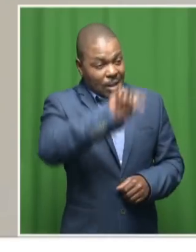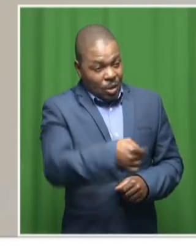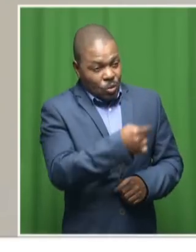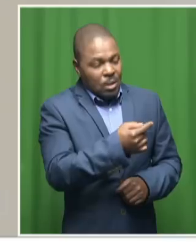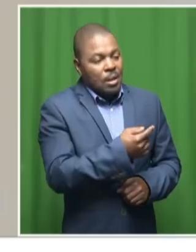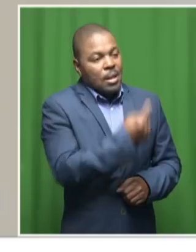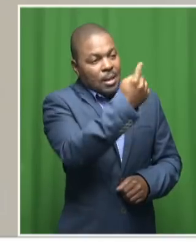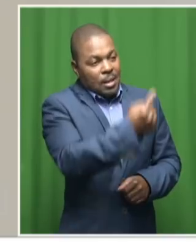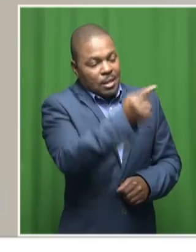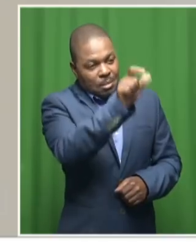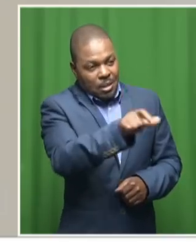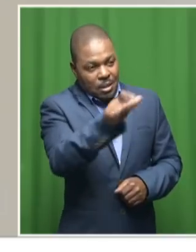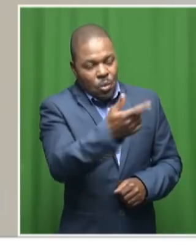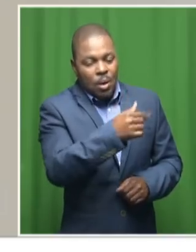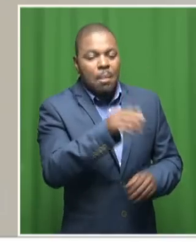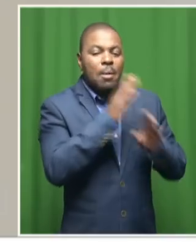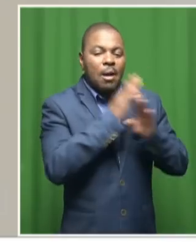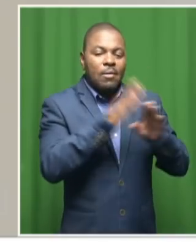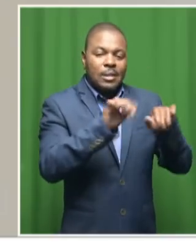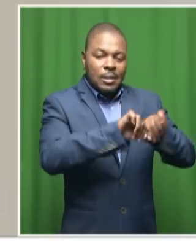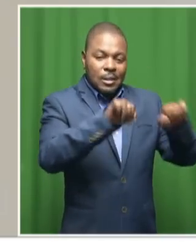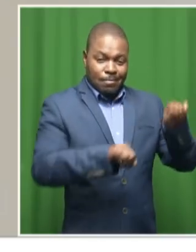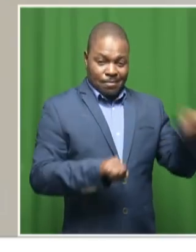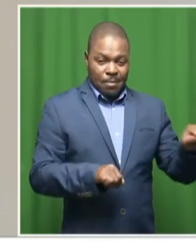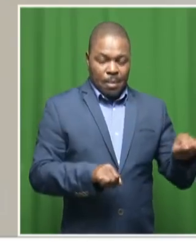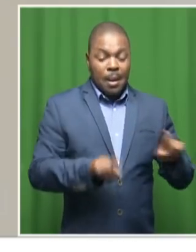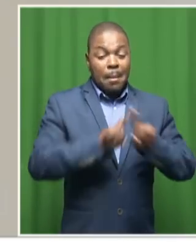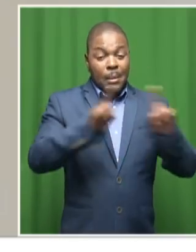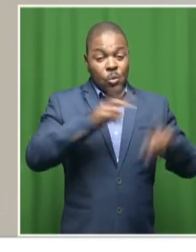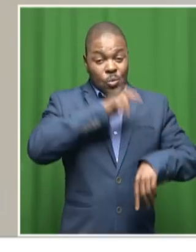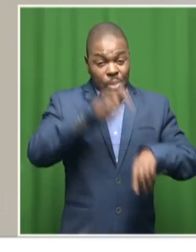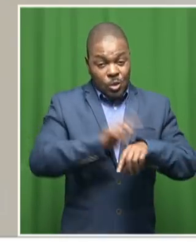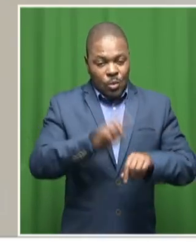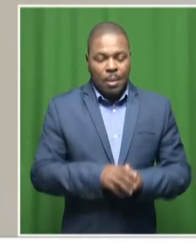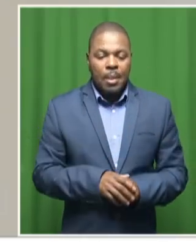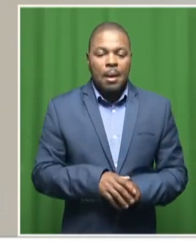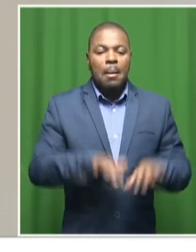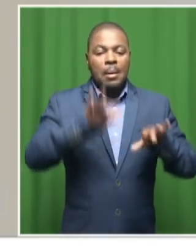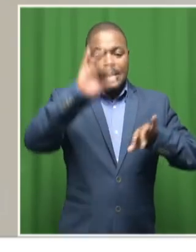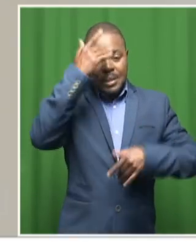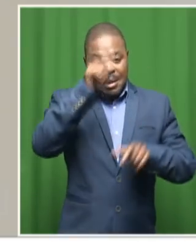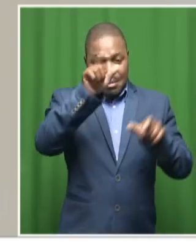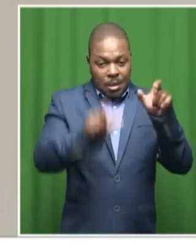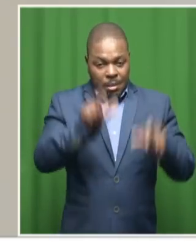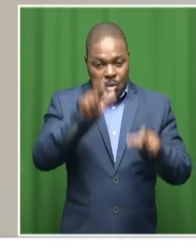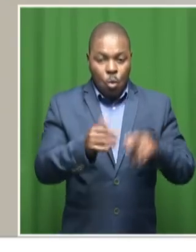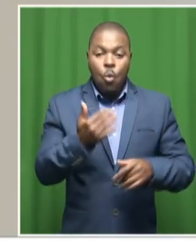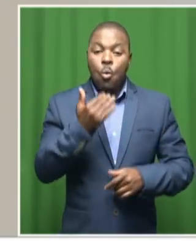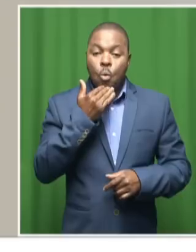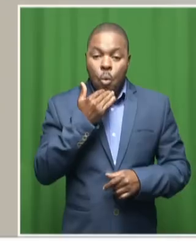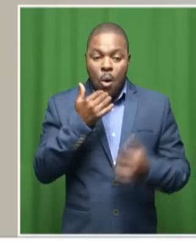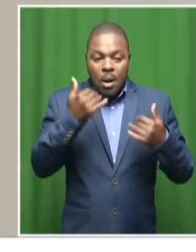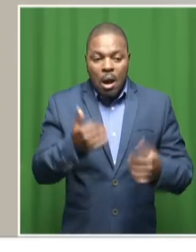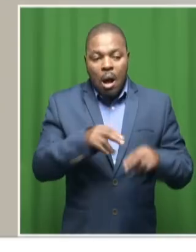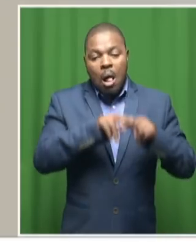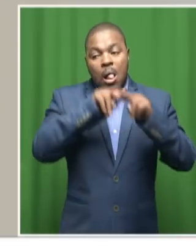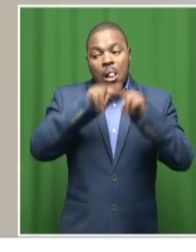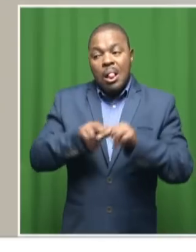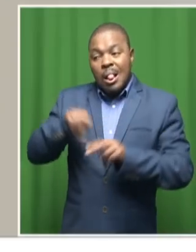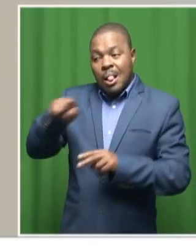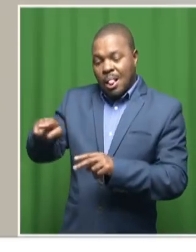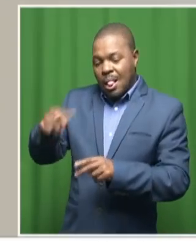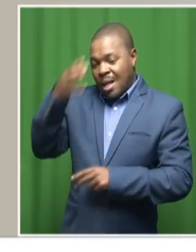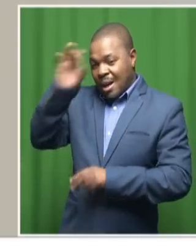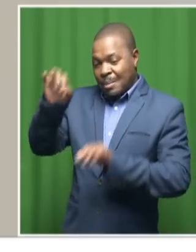per annum in the private system. What we need to do is to have more patients who are currently dependent on the public